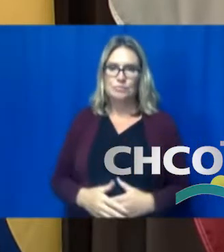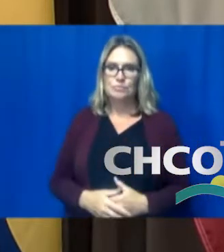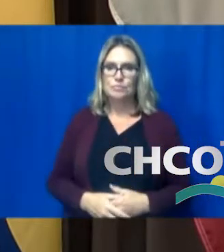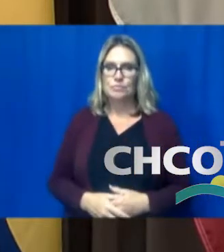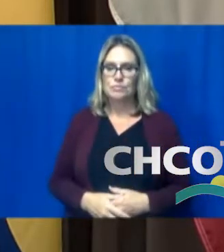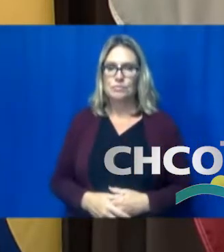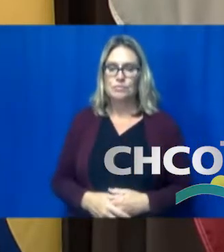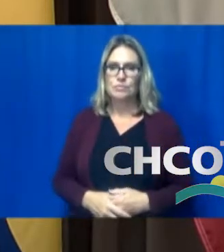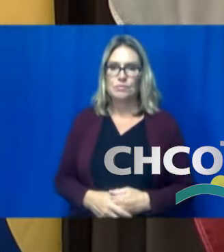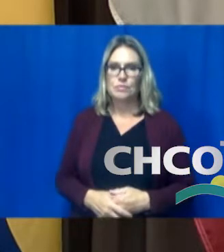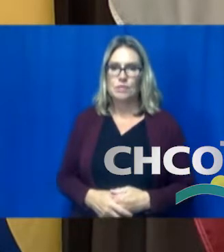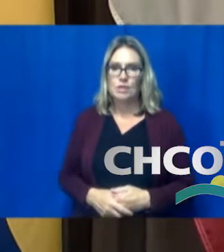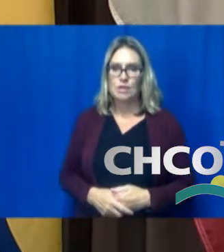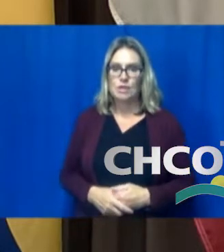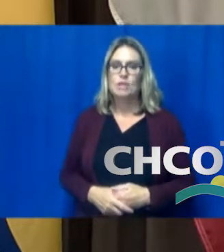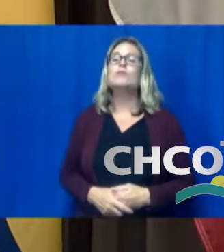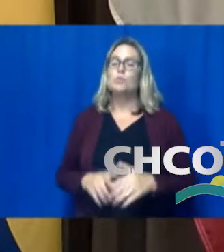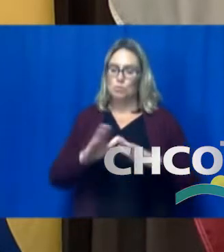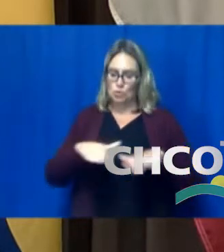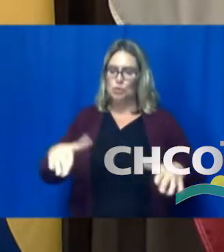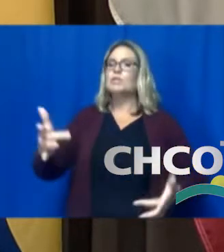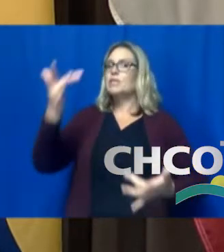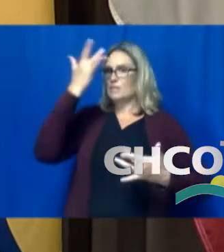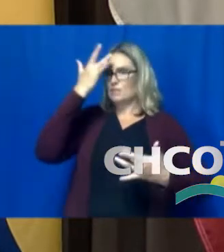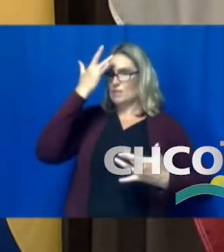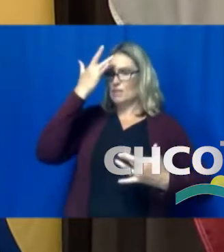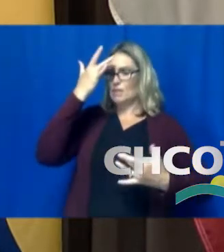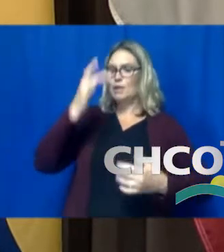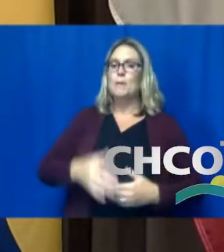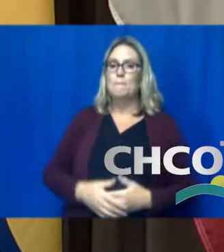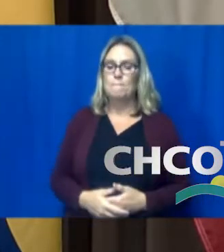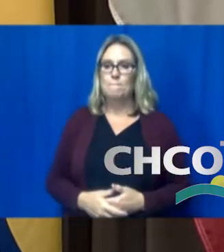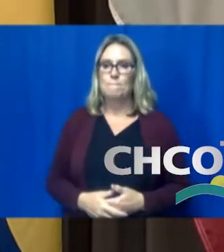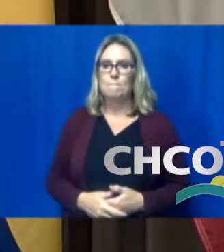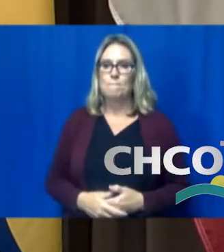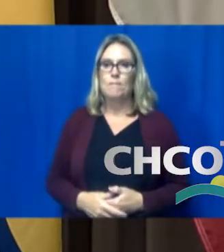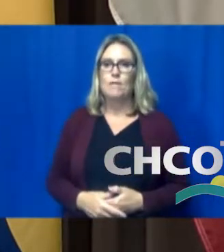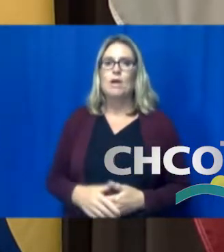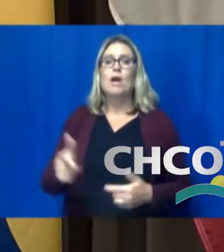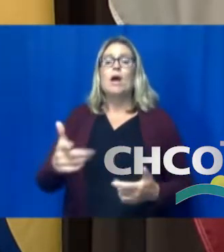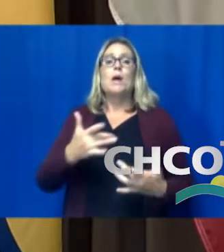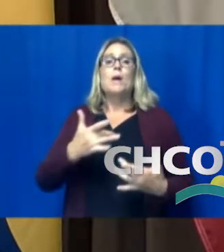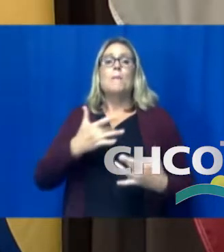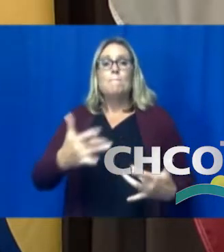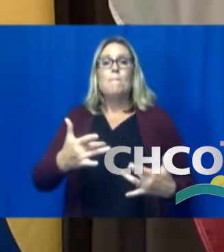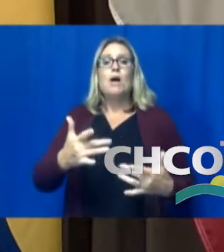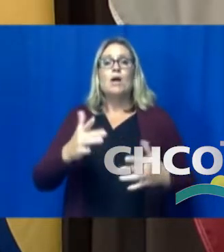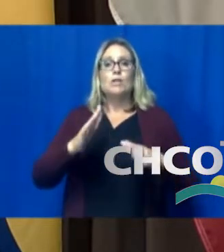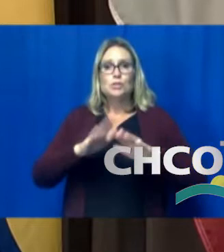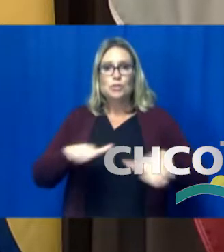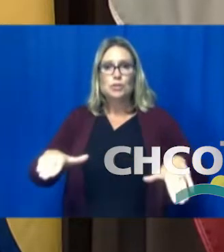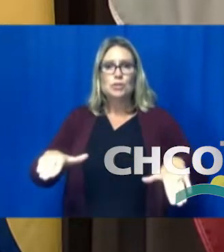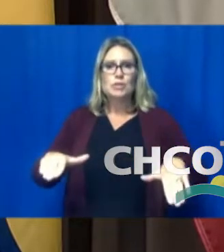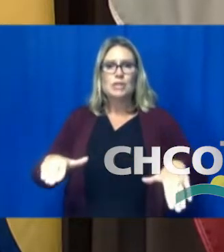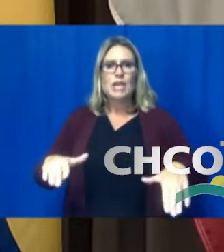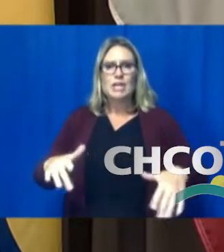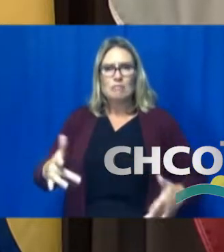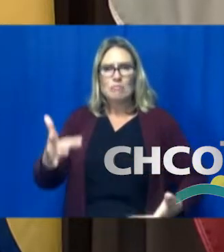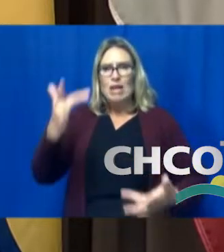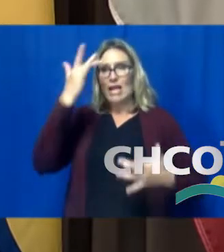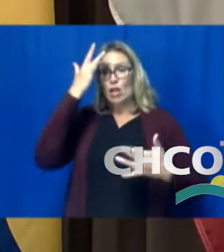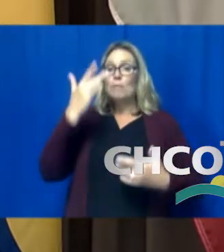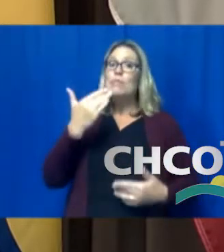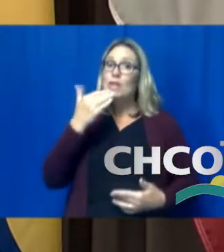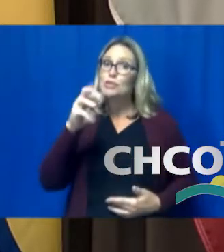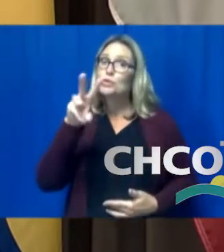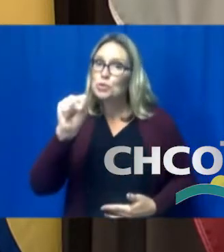efficiently, so it does infect children. They usually do not get particularly ill with it, which is good news, but some of